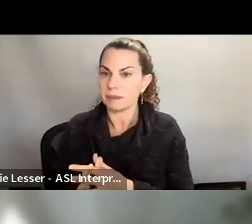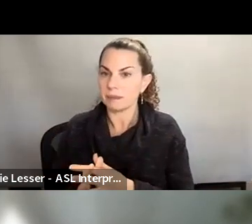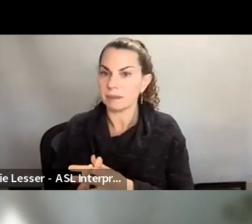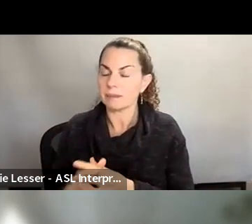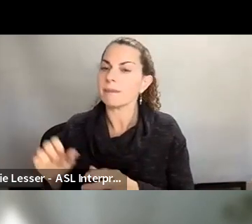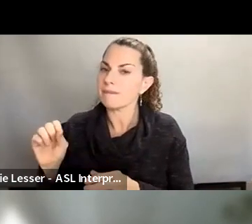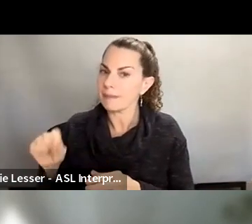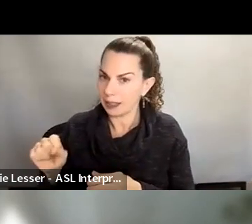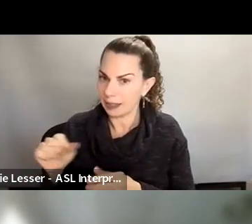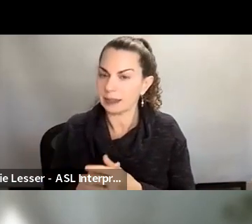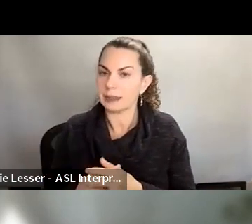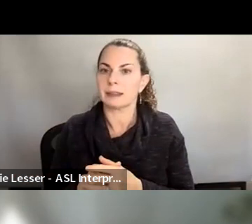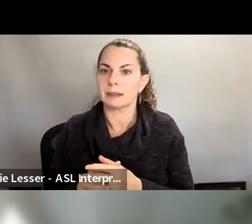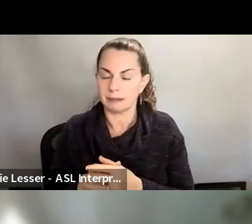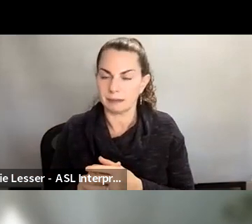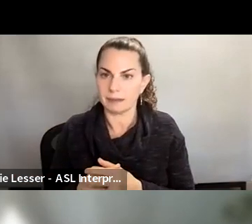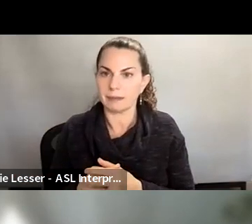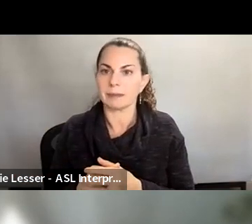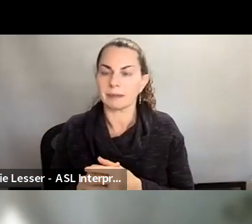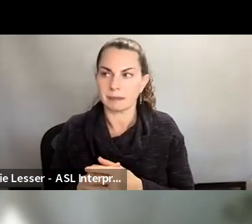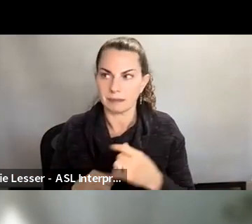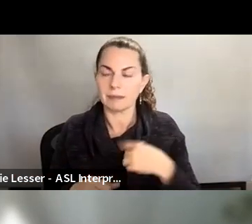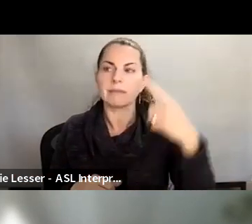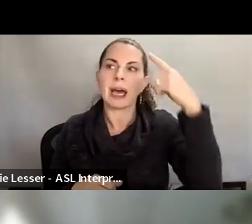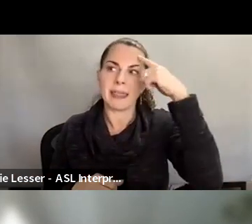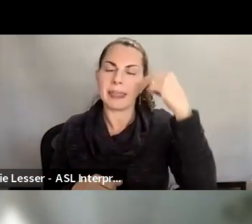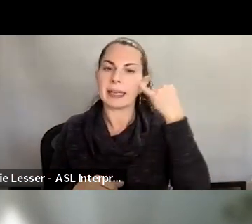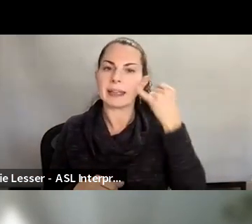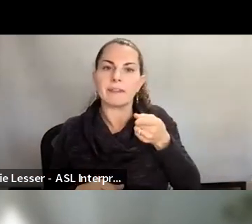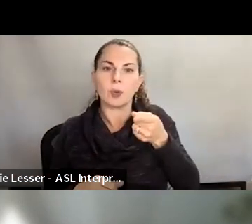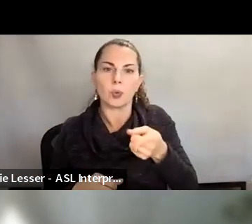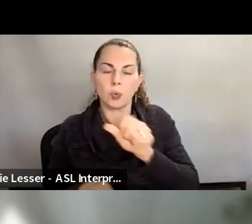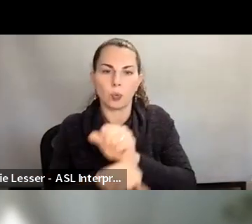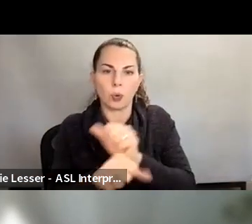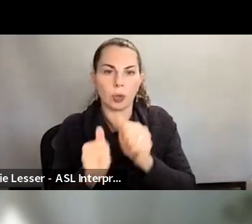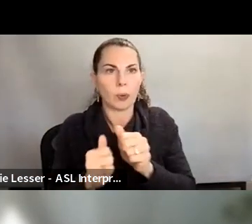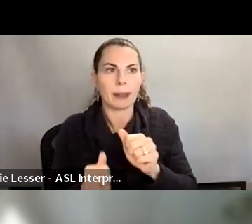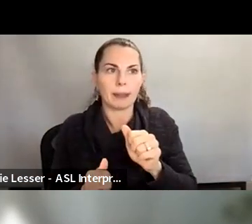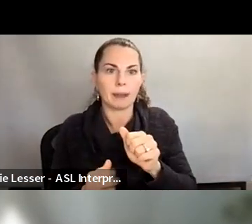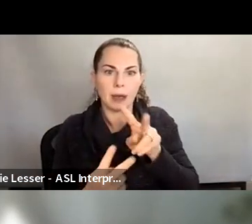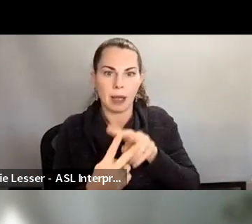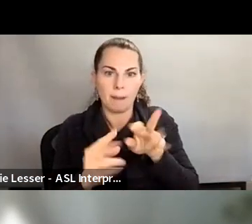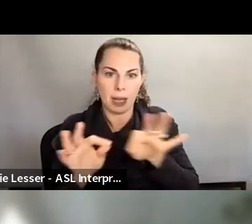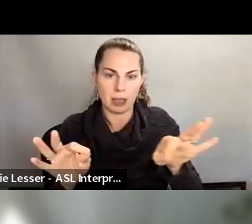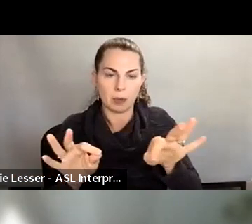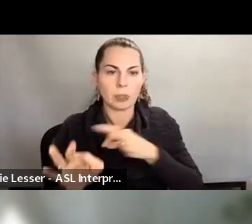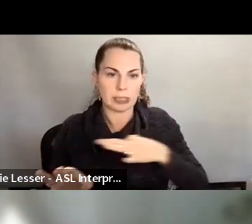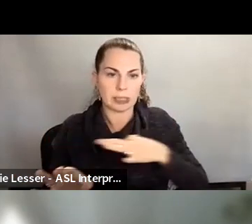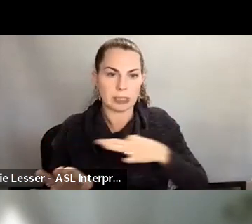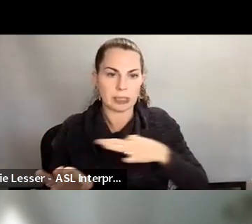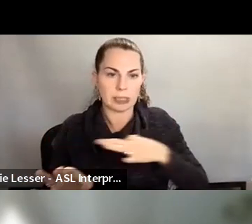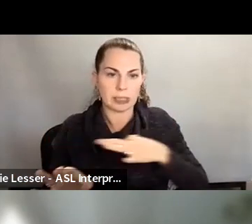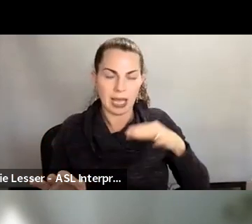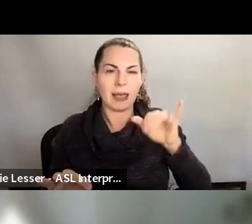Yes. I mean, I think if you are working with a bilingual staffer, right, that assessment should cover